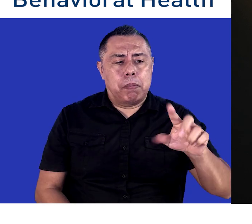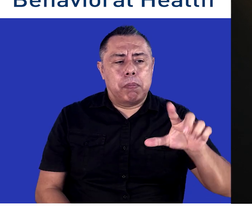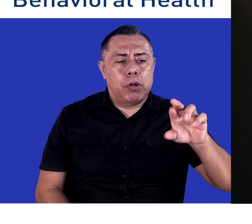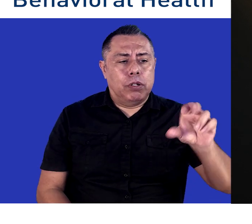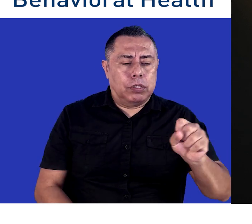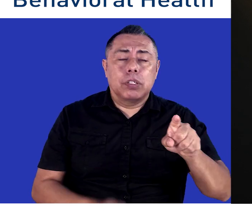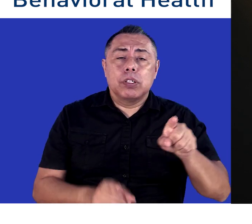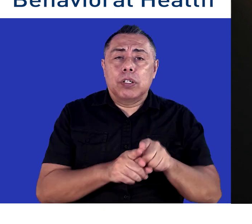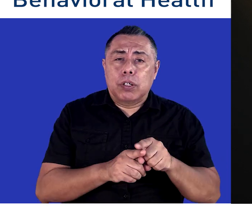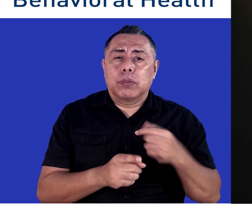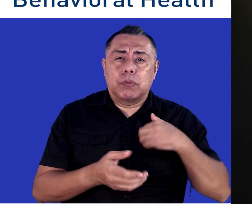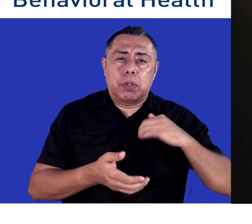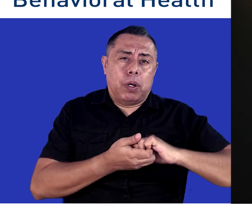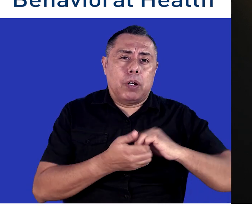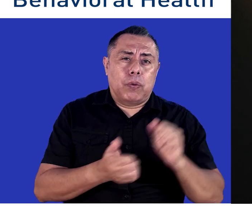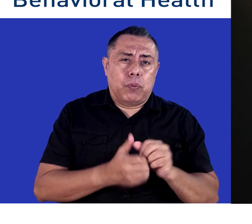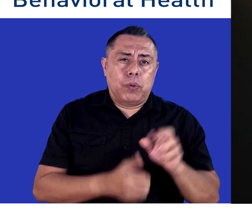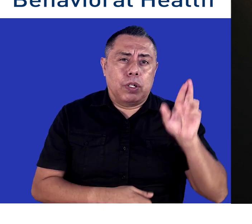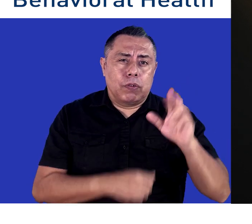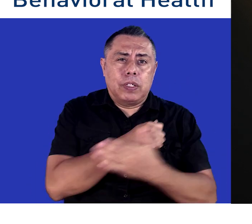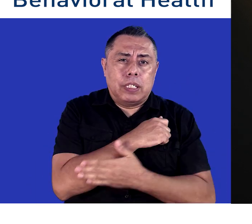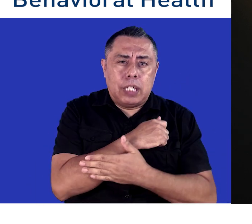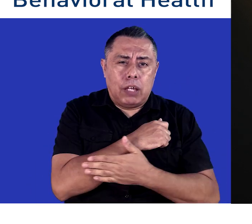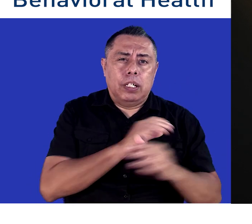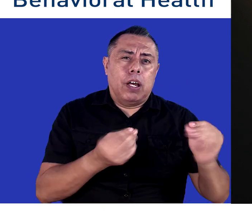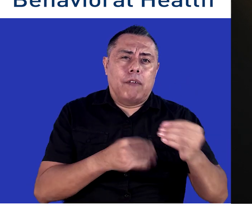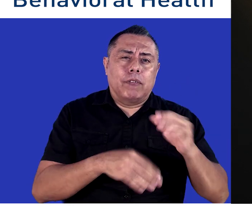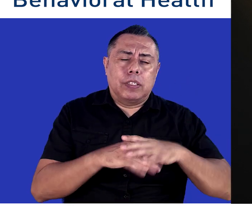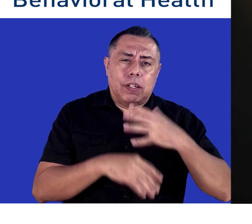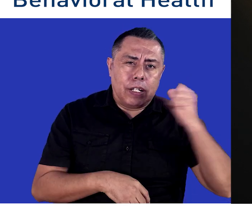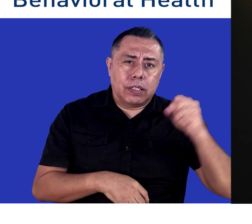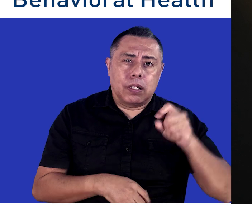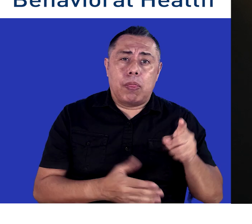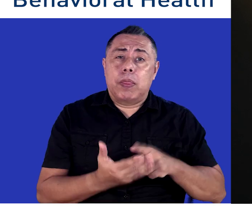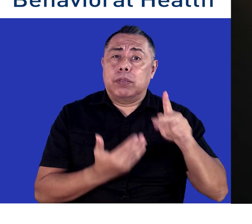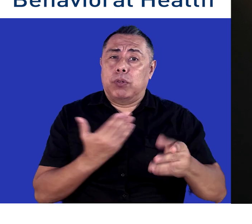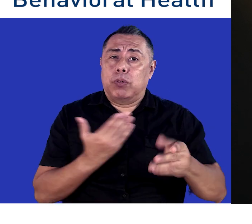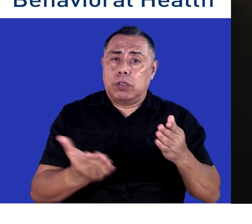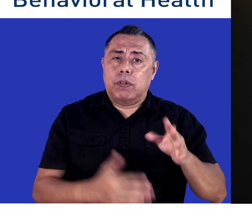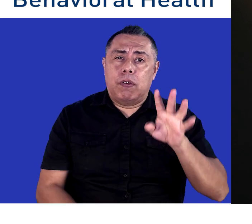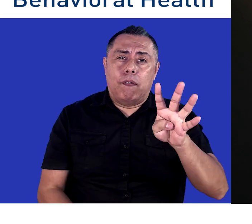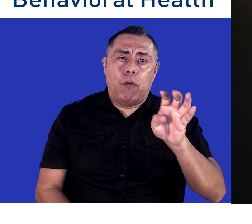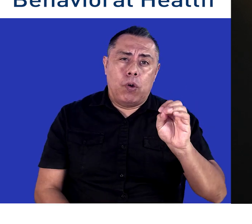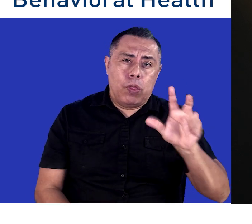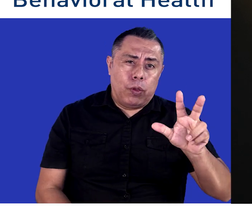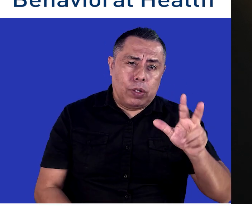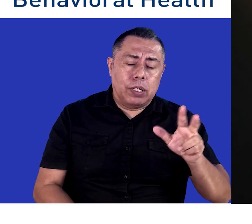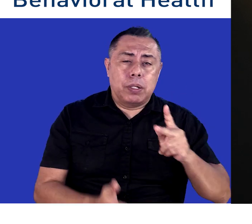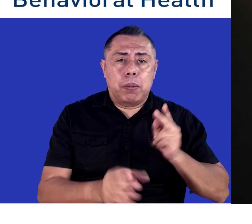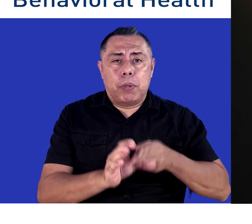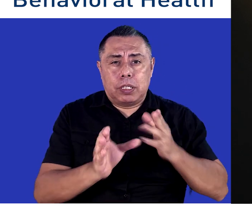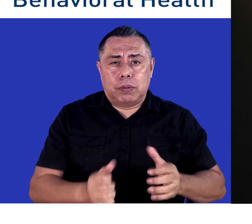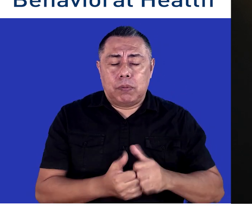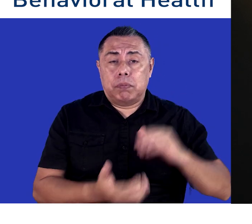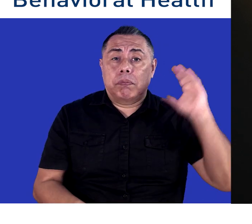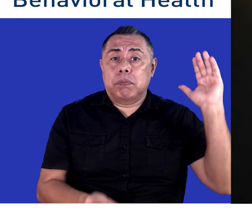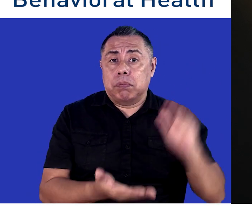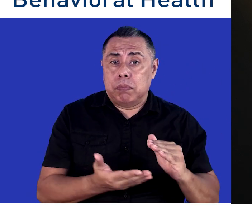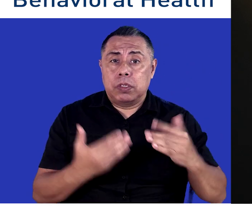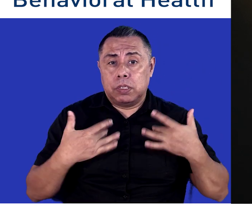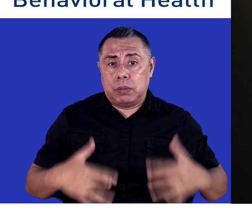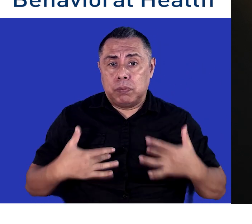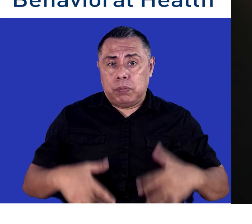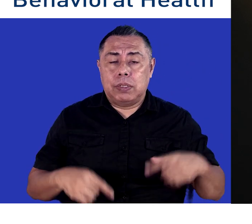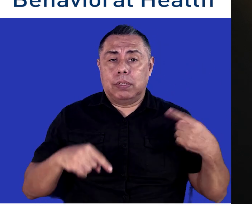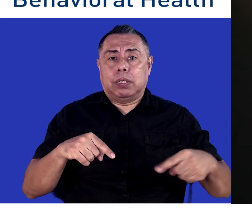seniors, or PEARLS, and a partnership with the Riverside County Office on Aging. These programs served 403 participants